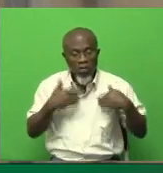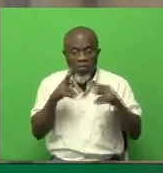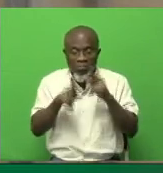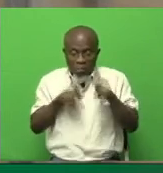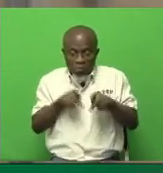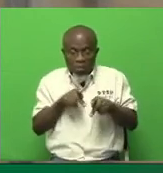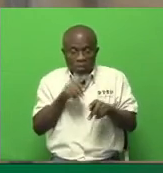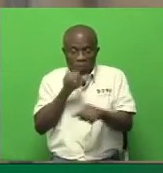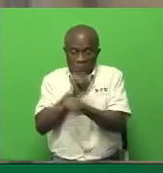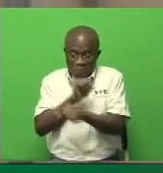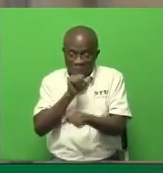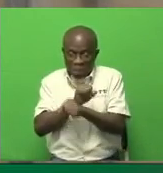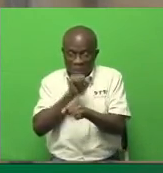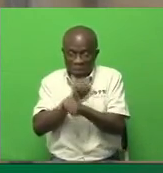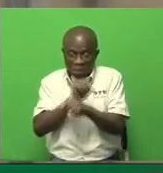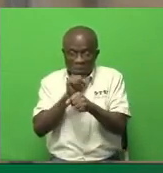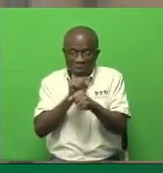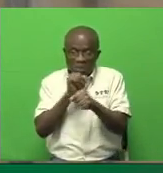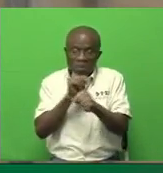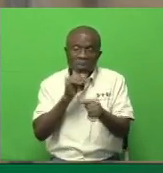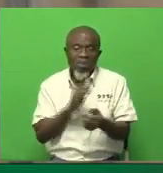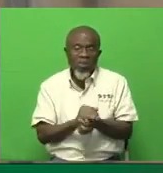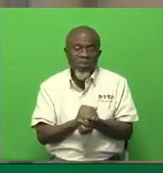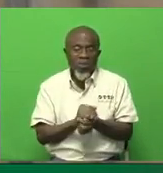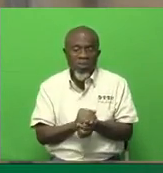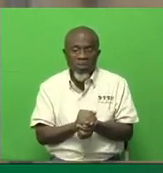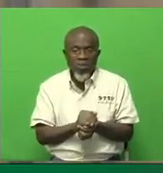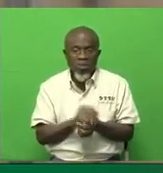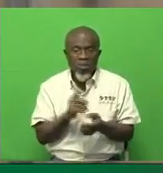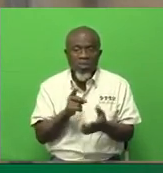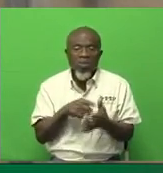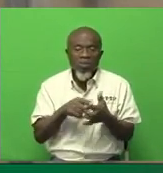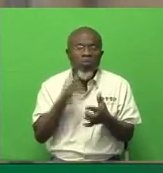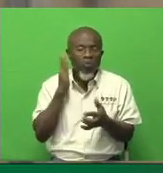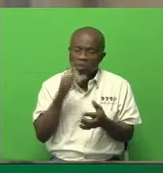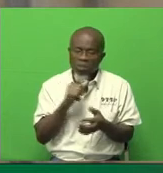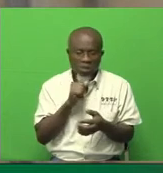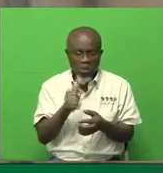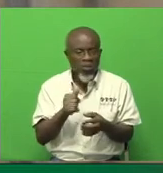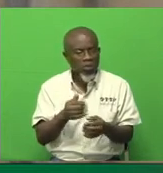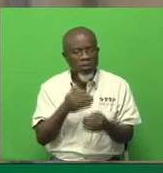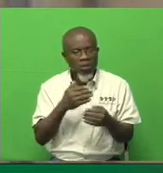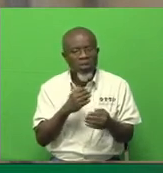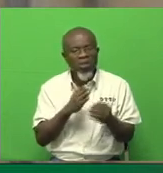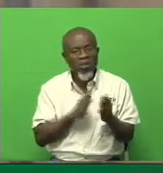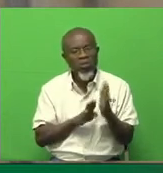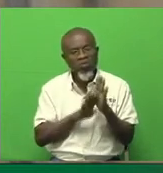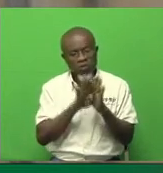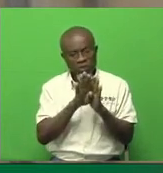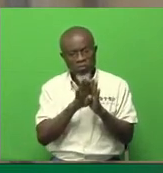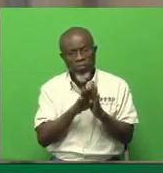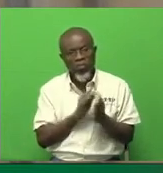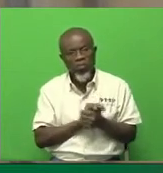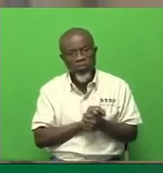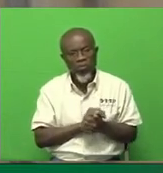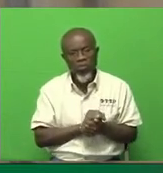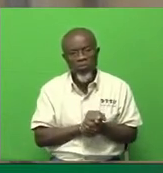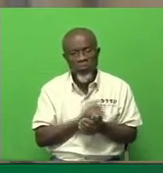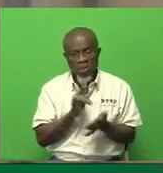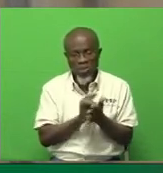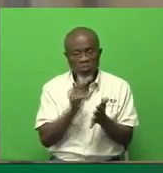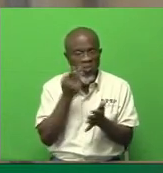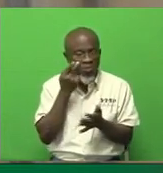are going nowhere fast and what we are facing is a human development problem that's what covid-19 and the effects of